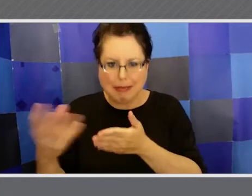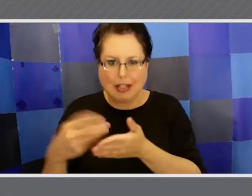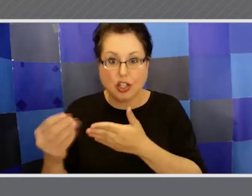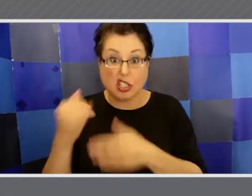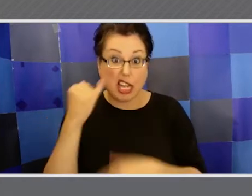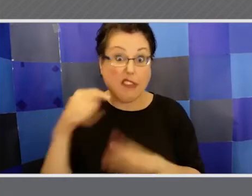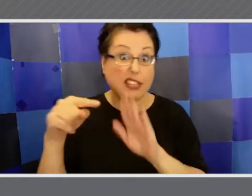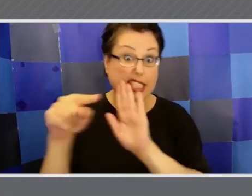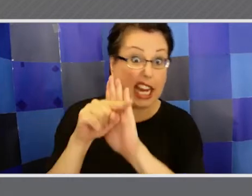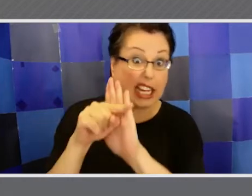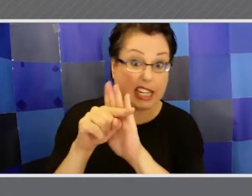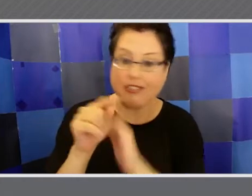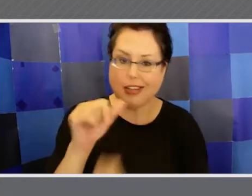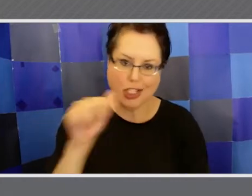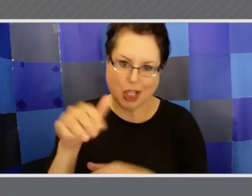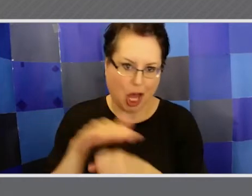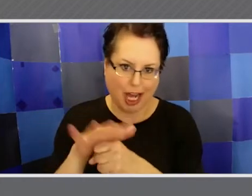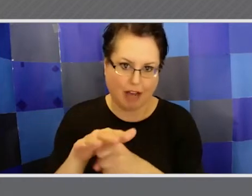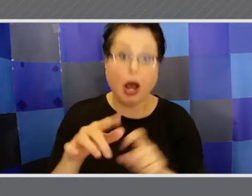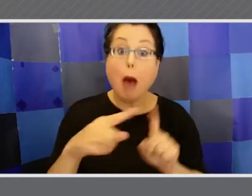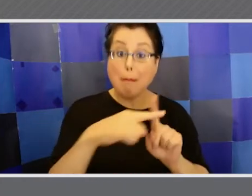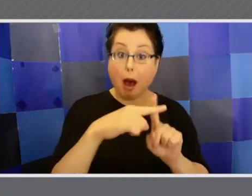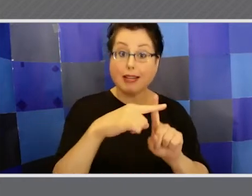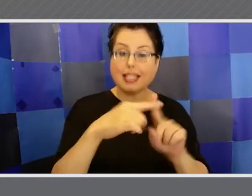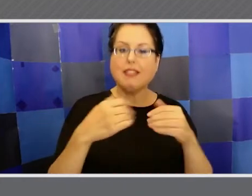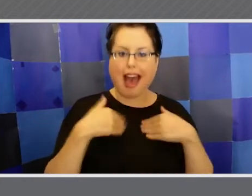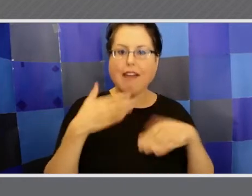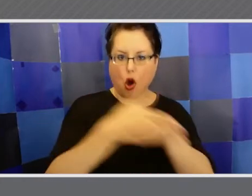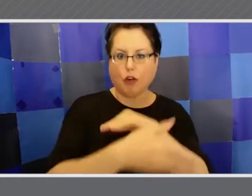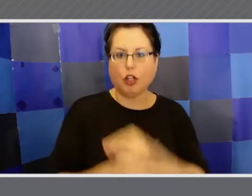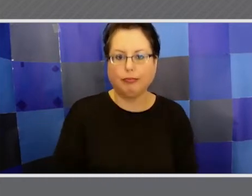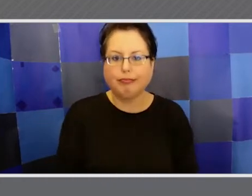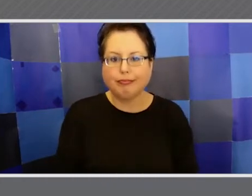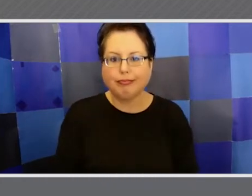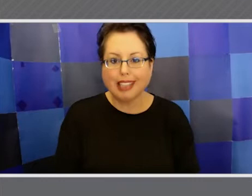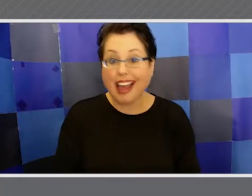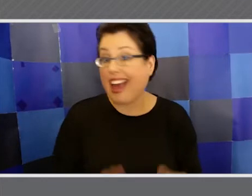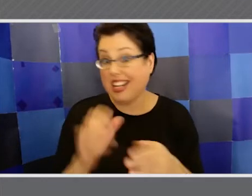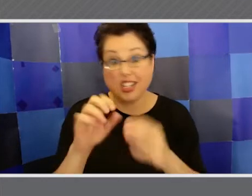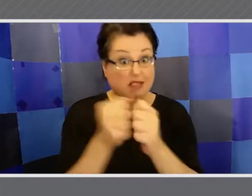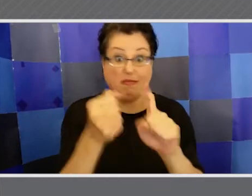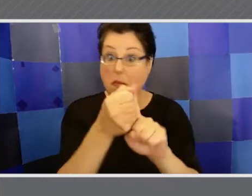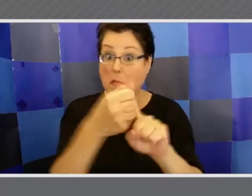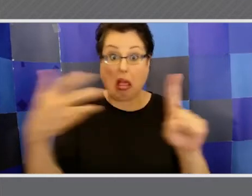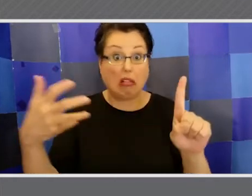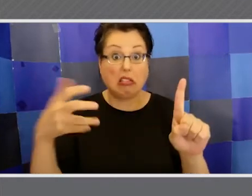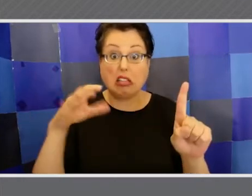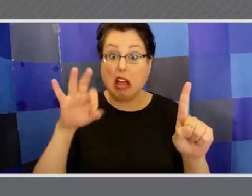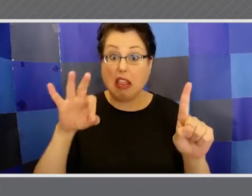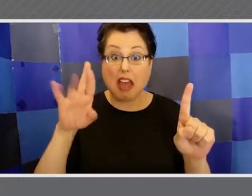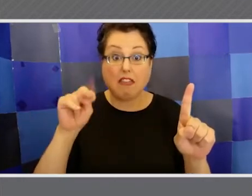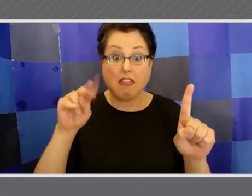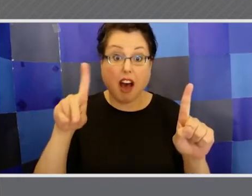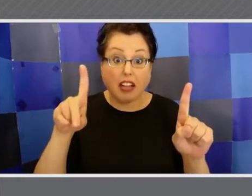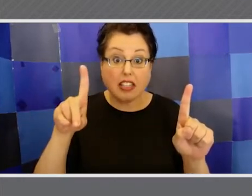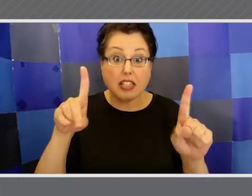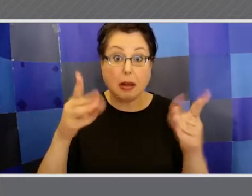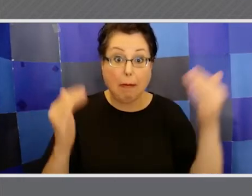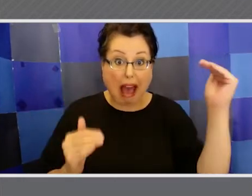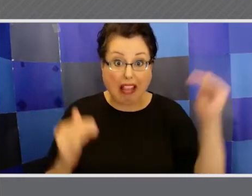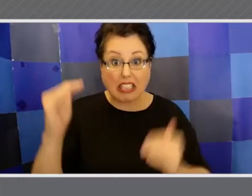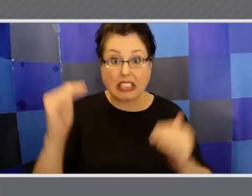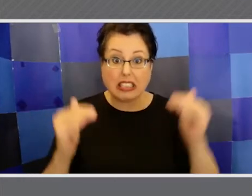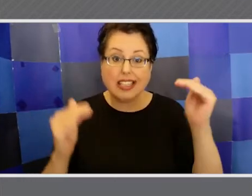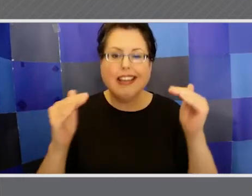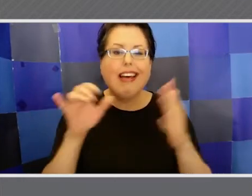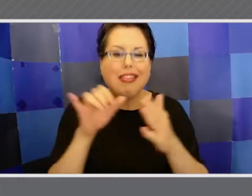a deficit. If it's a positive number, then we have a surplus, and it just builds the fund balance. The fund balance is